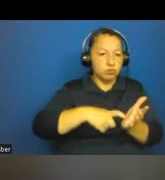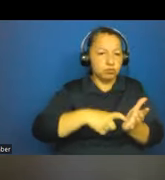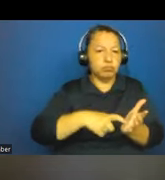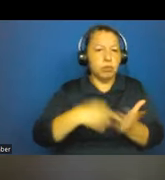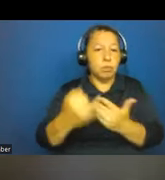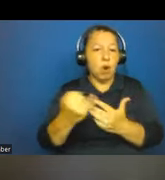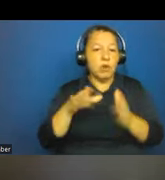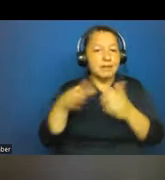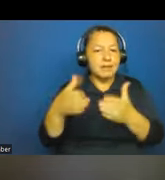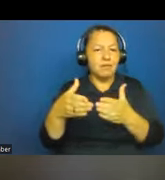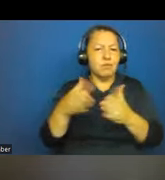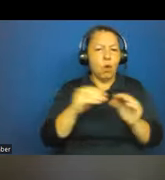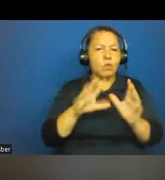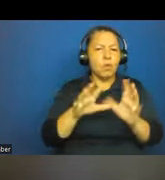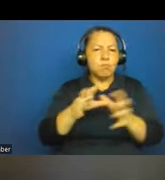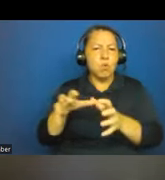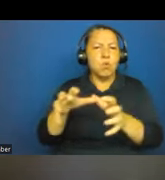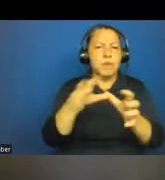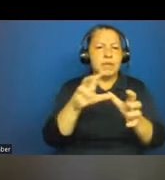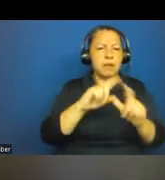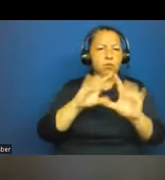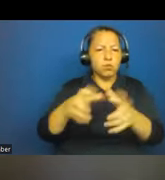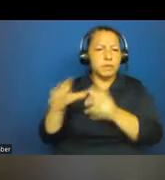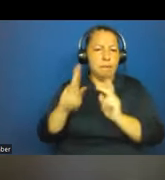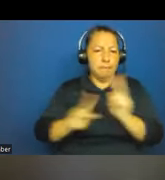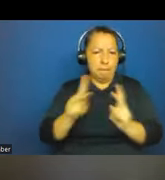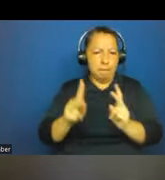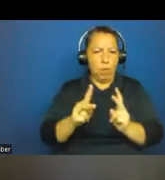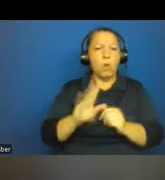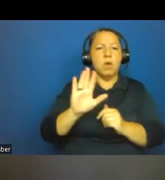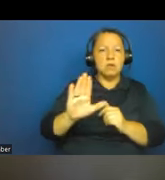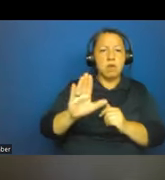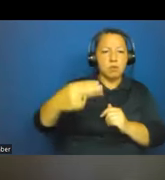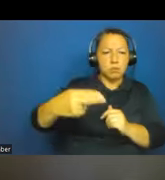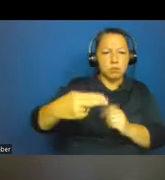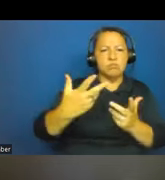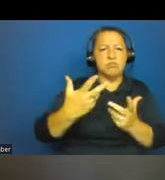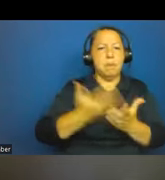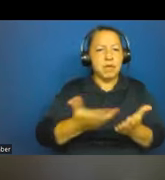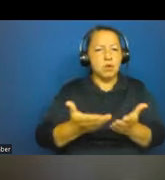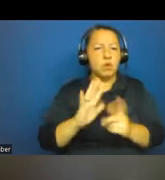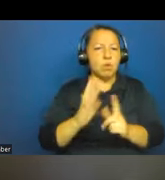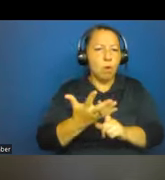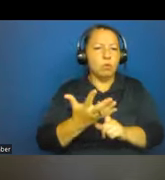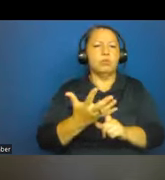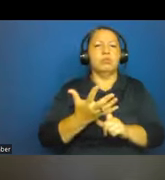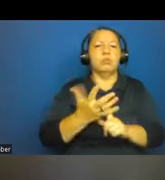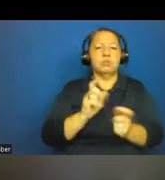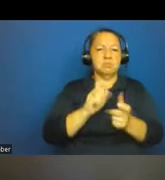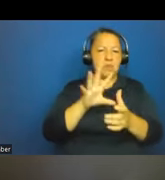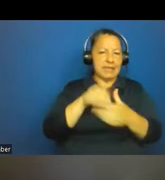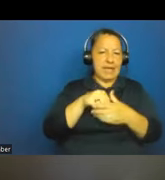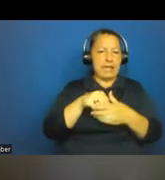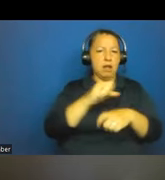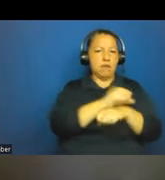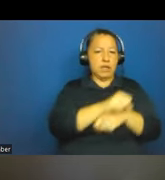and diaspora, and focuses on key sites on the island nation of Mauritius. Using a systematic program